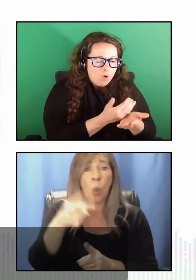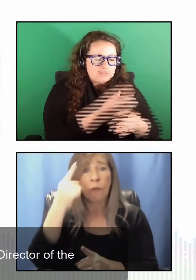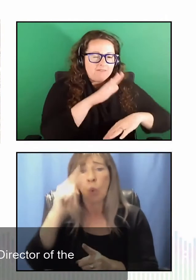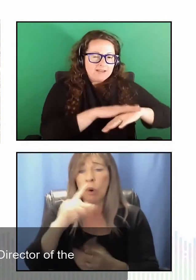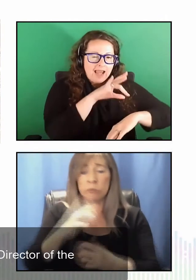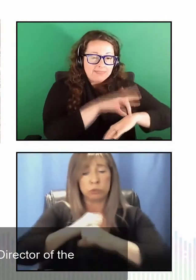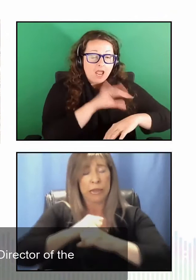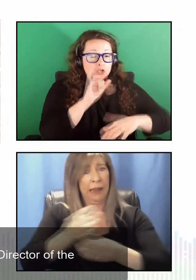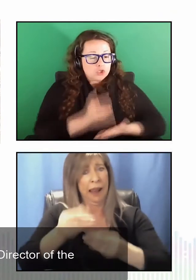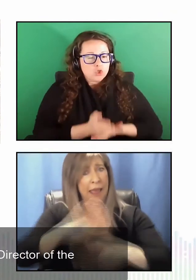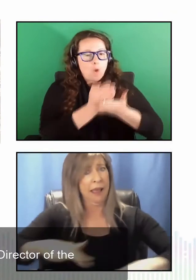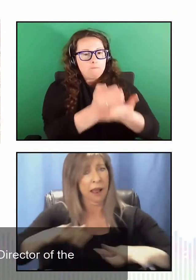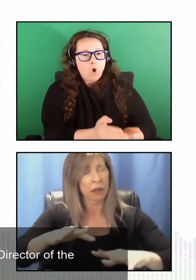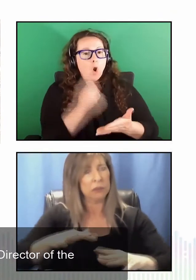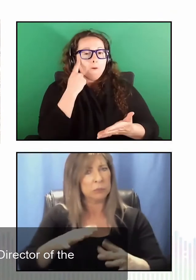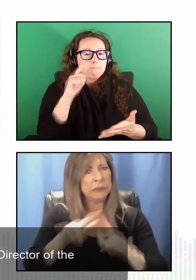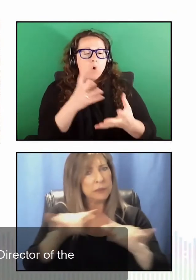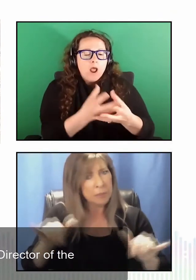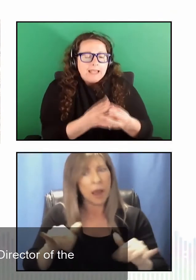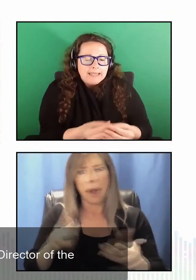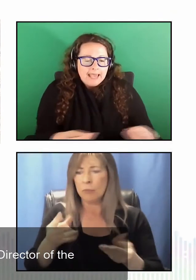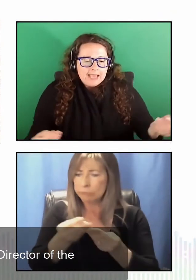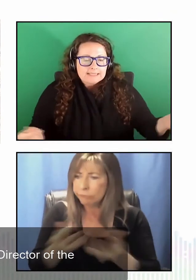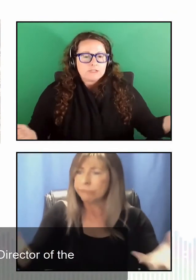incredible way of community healing.